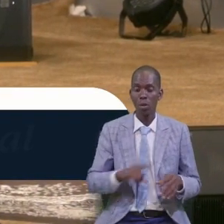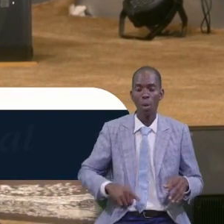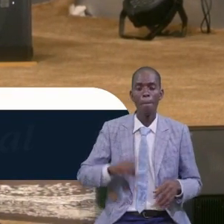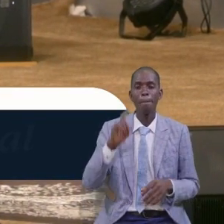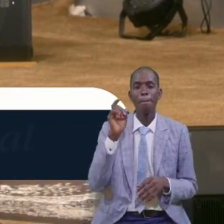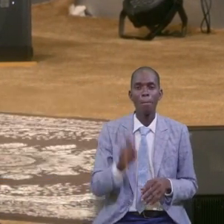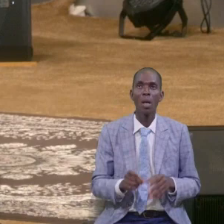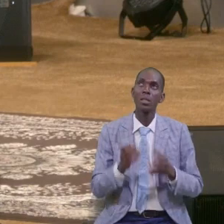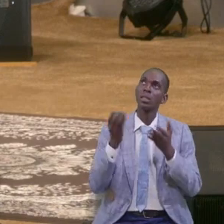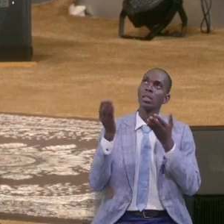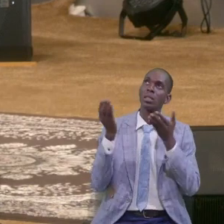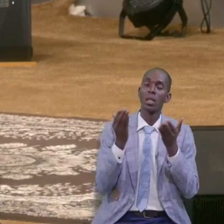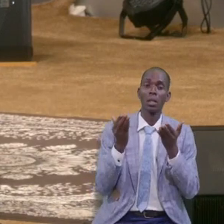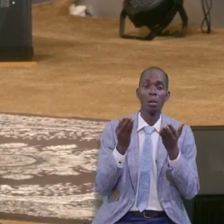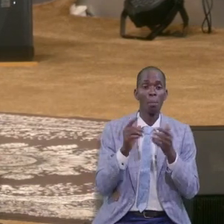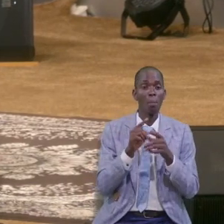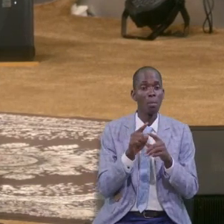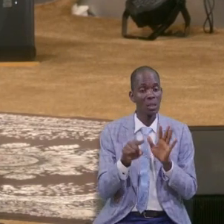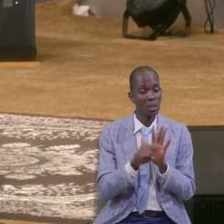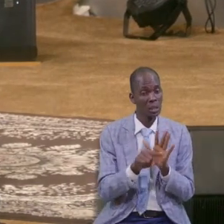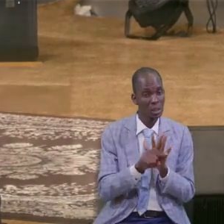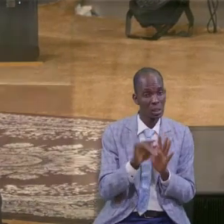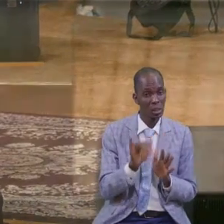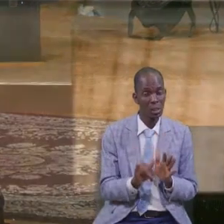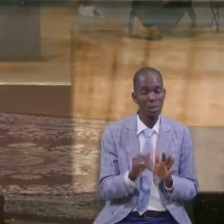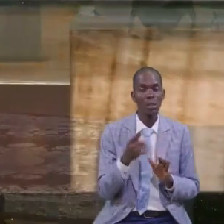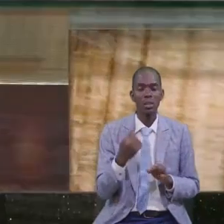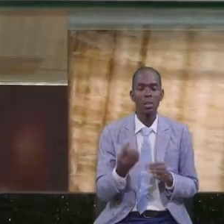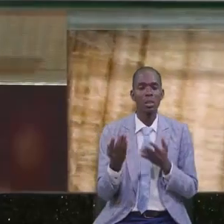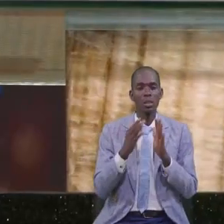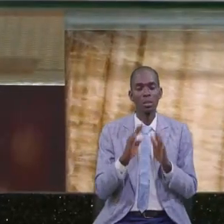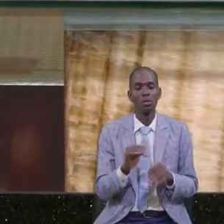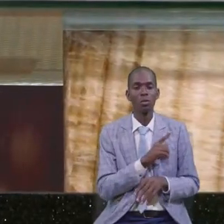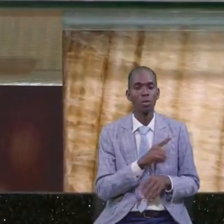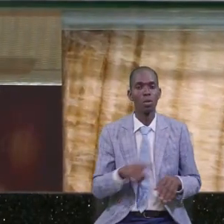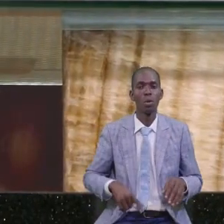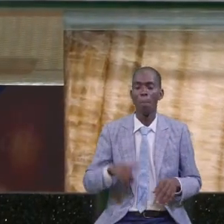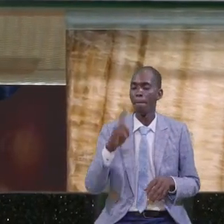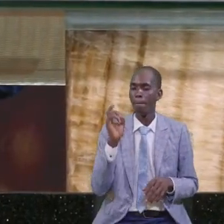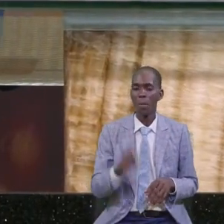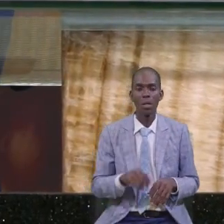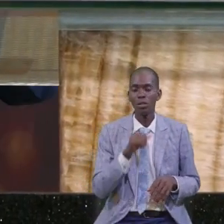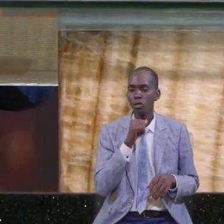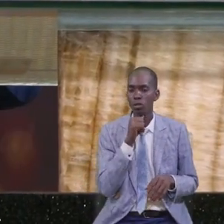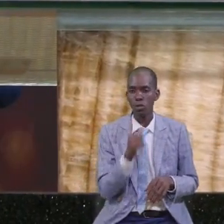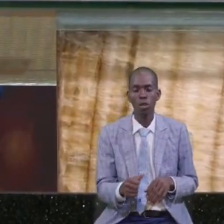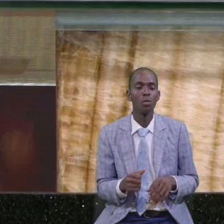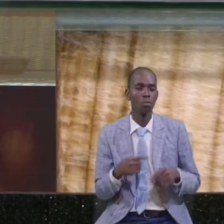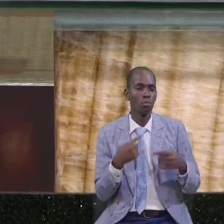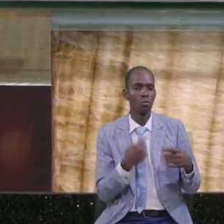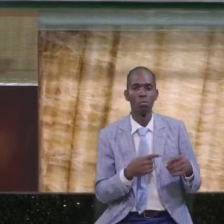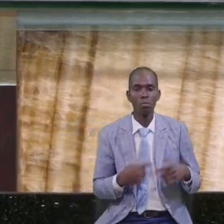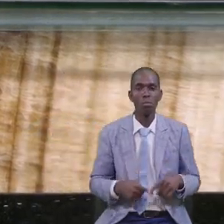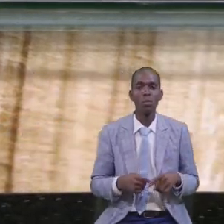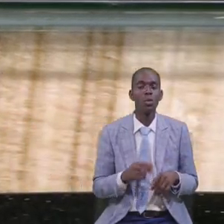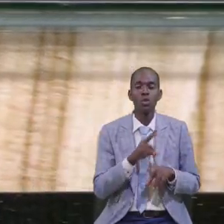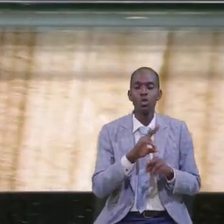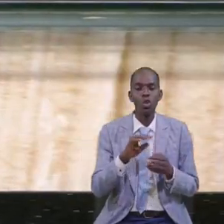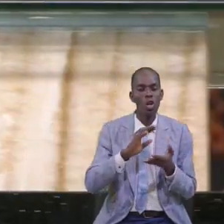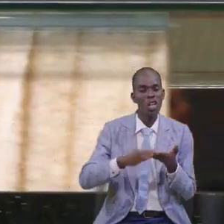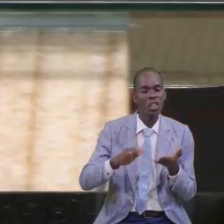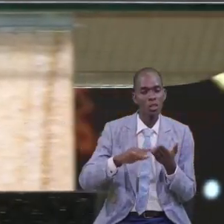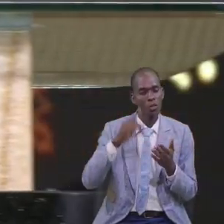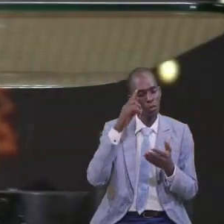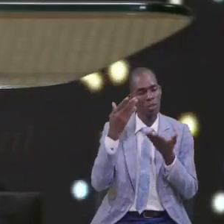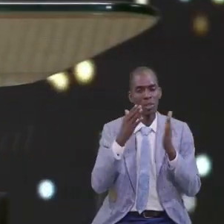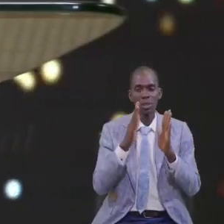serve. Negatively, the servant of the Lord must not strive. No excuse for the servant of the